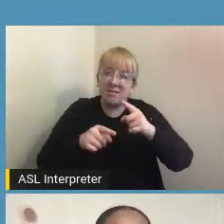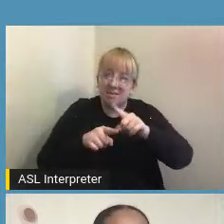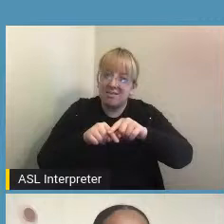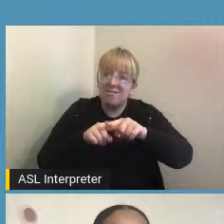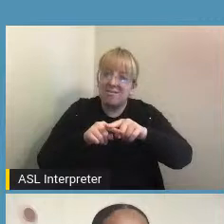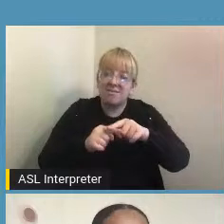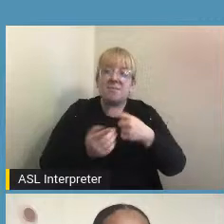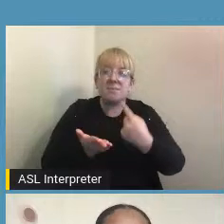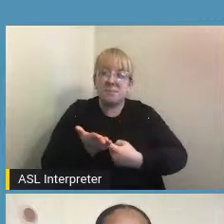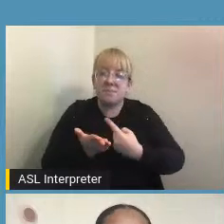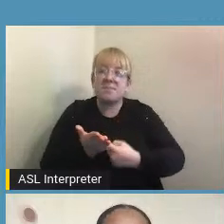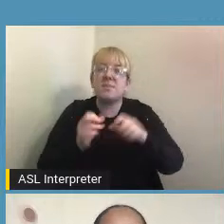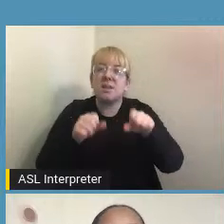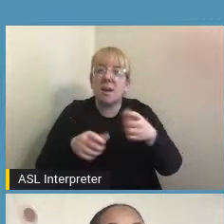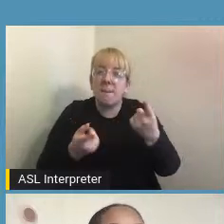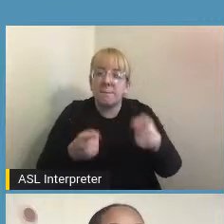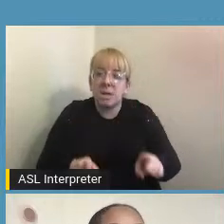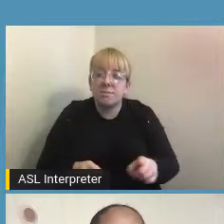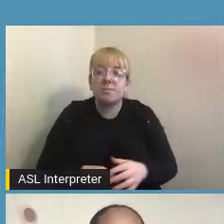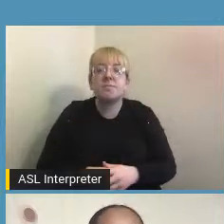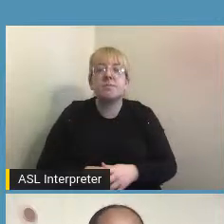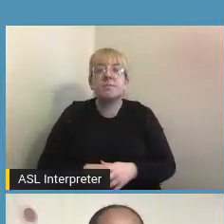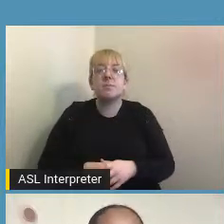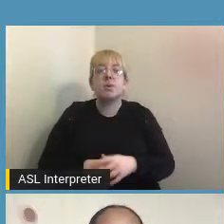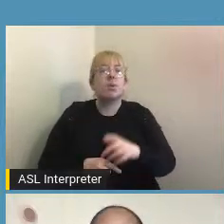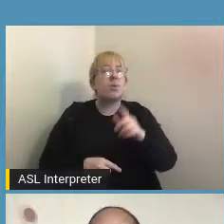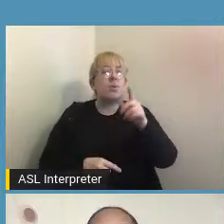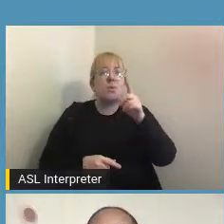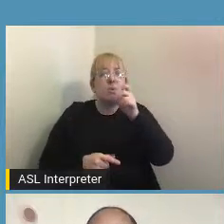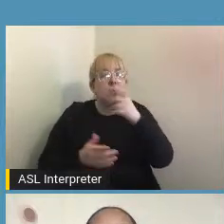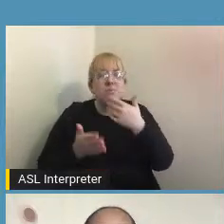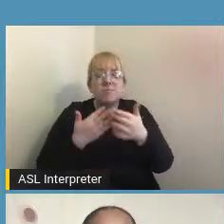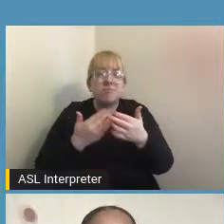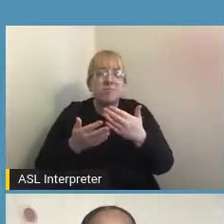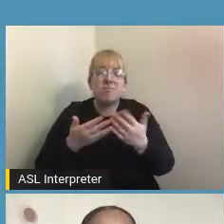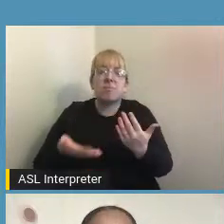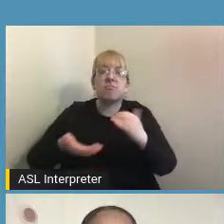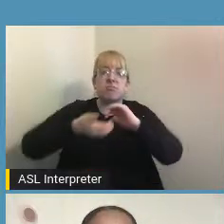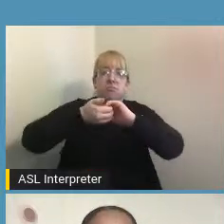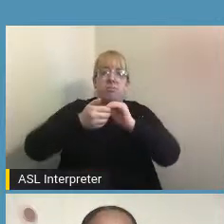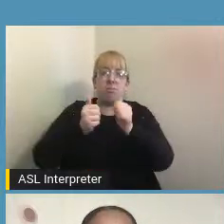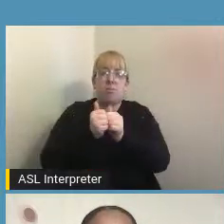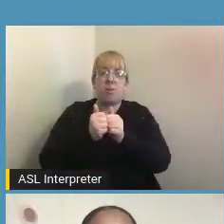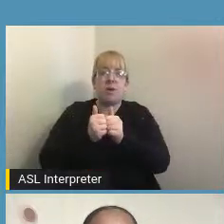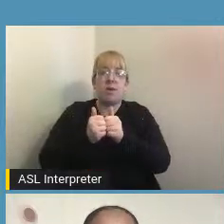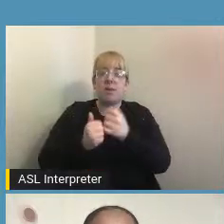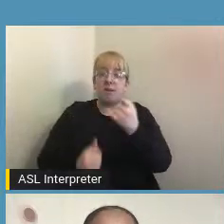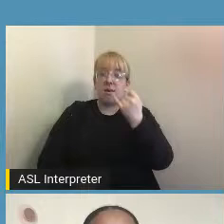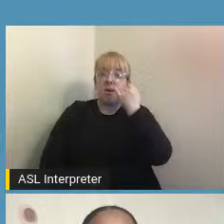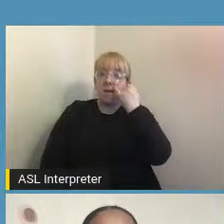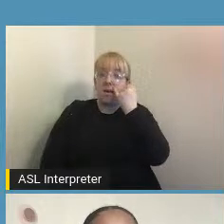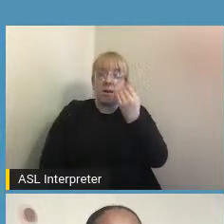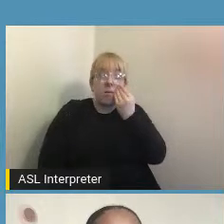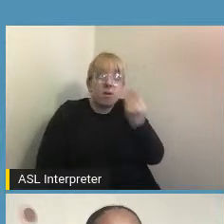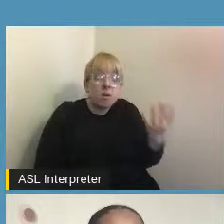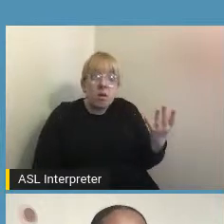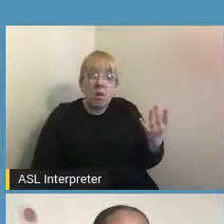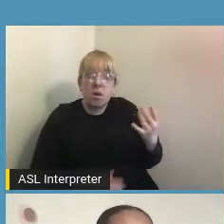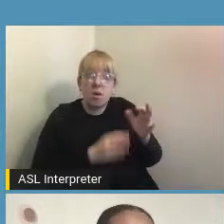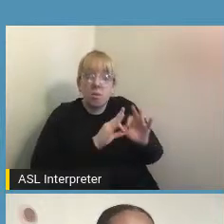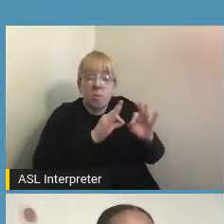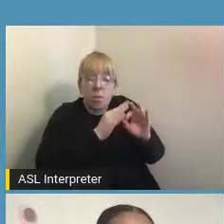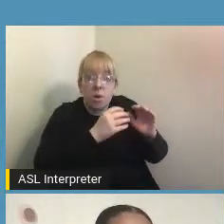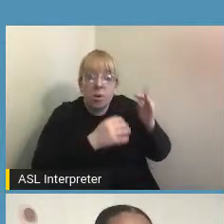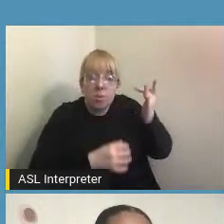the education team or whoever you're working with can tell you why something is important, that helps you communicate to